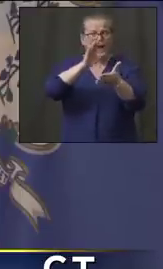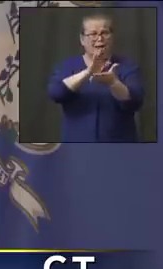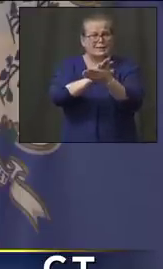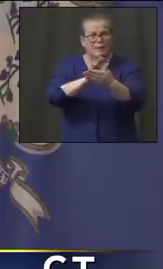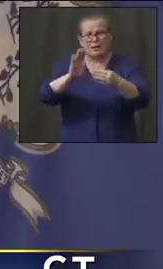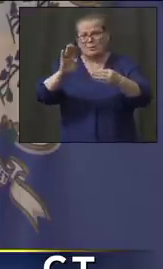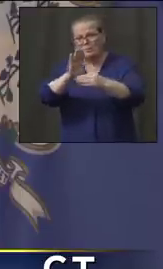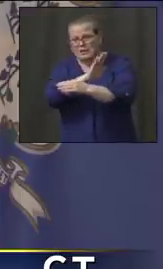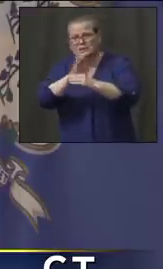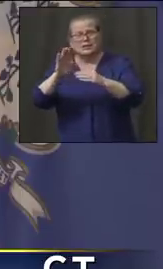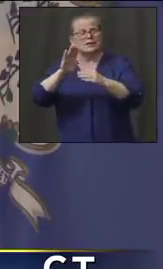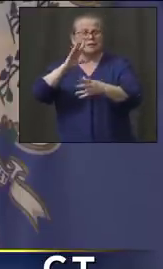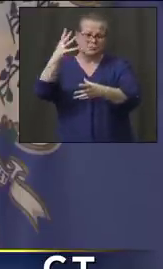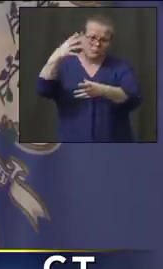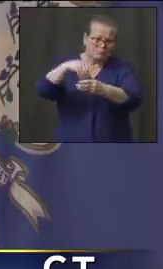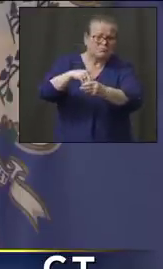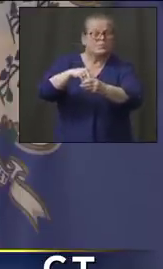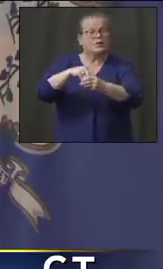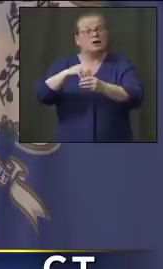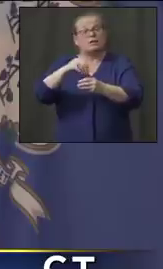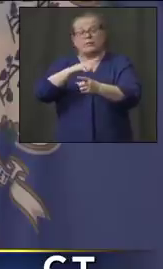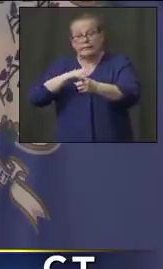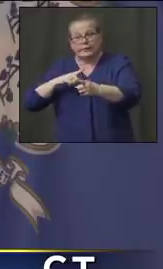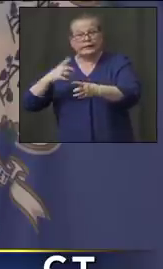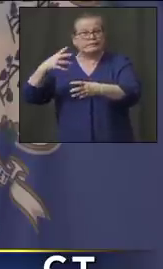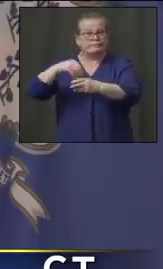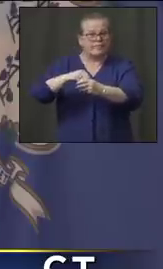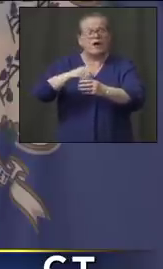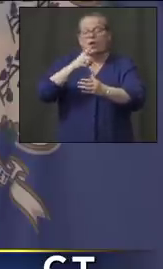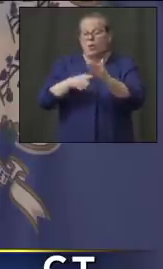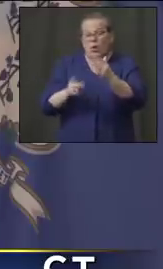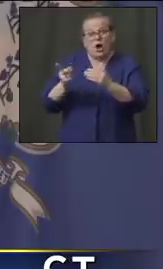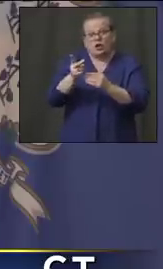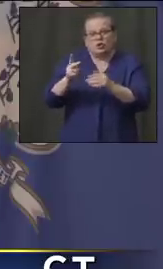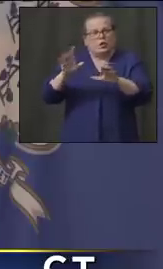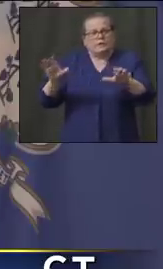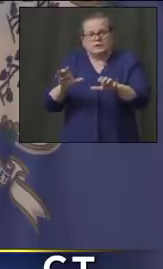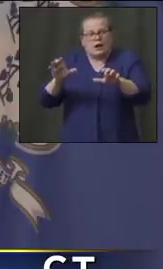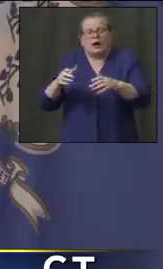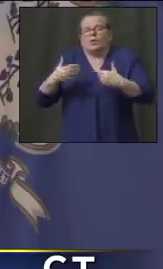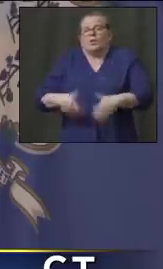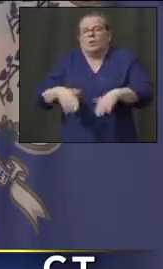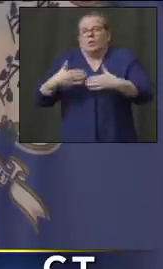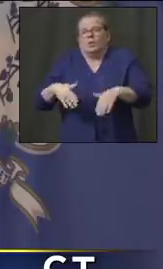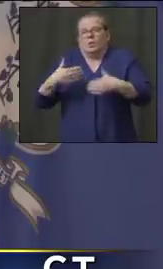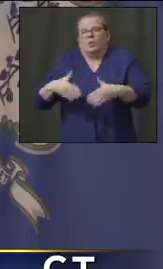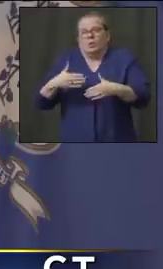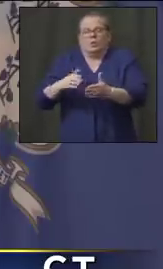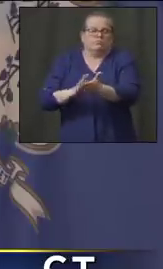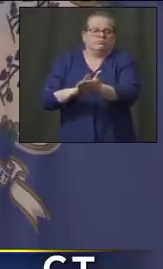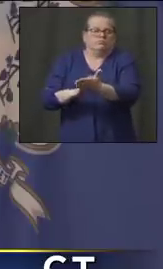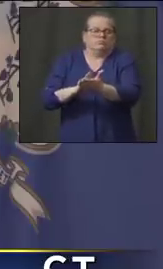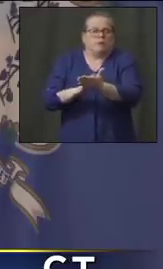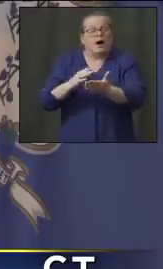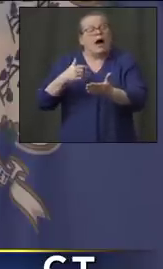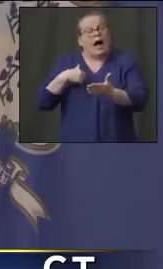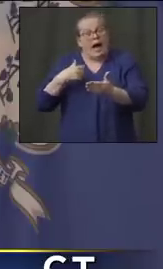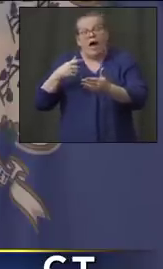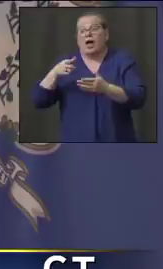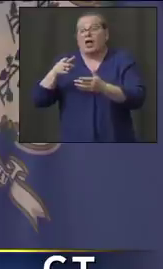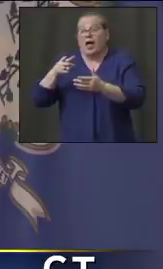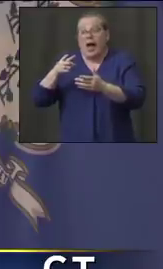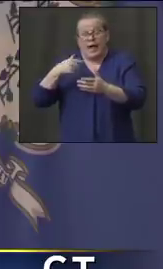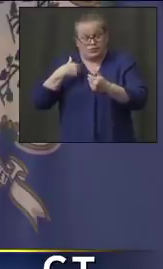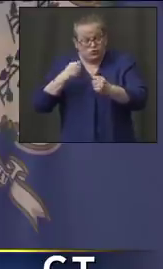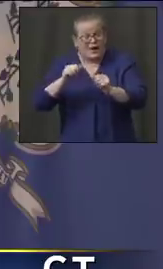me is remarkable. I'll try and do the best I can, Paz, to explain each and every decision. Their advisory, we make the decisions going